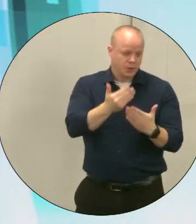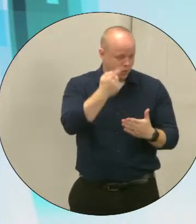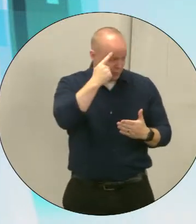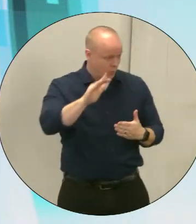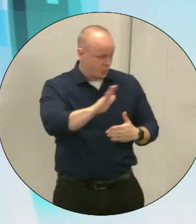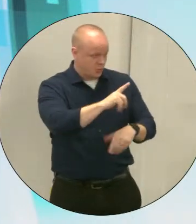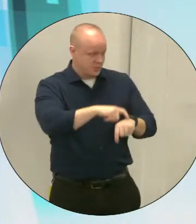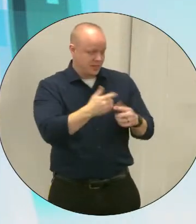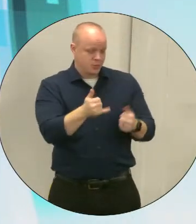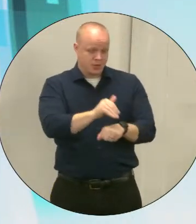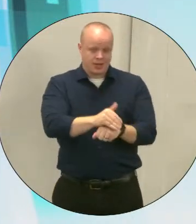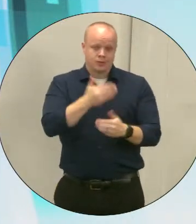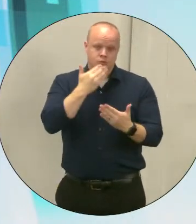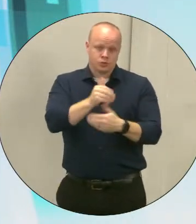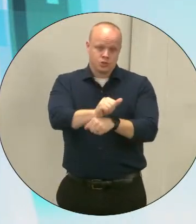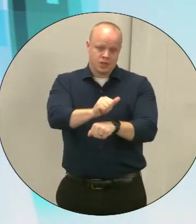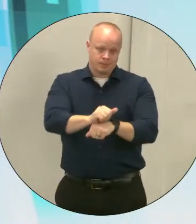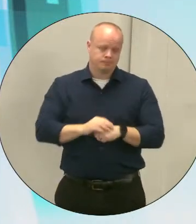board.